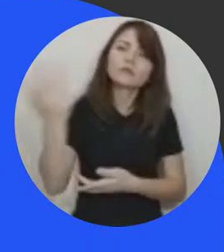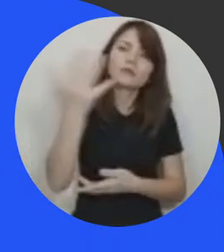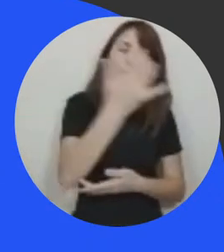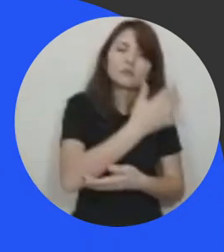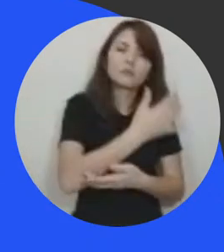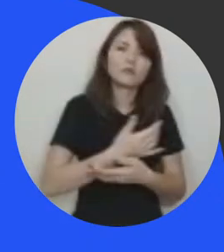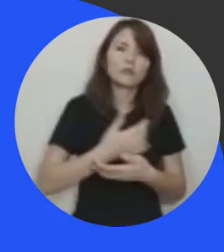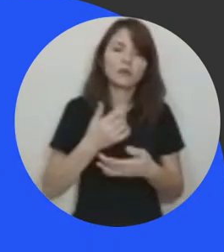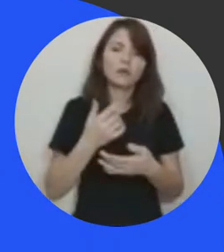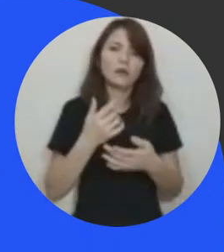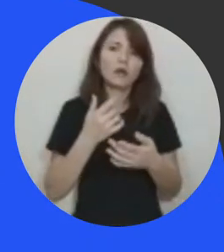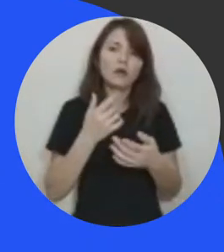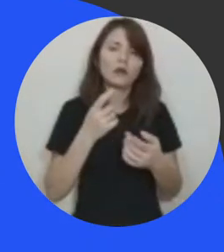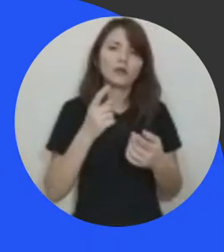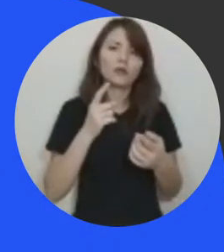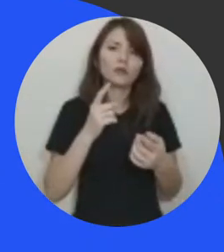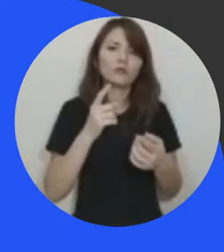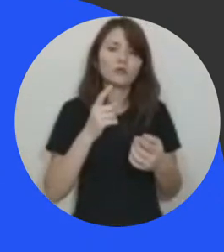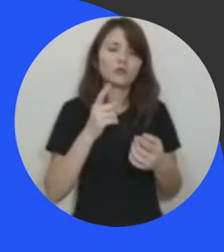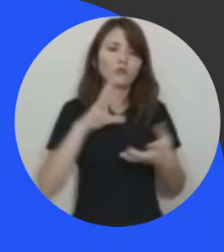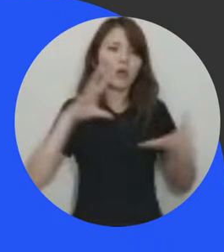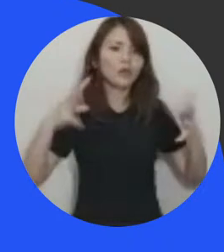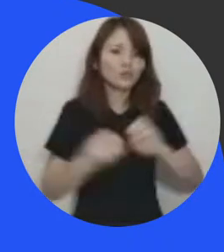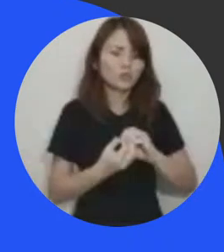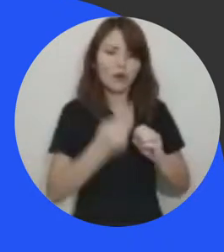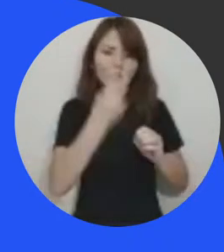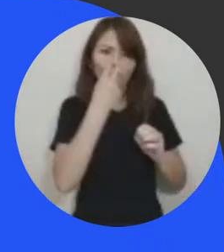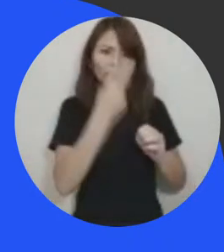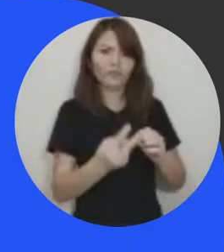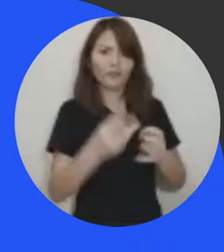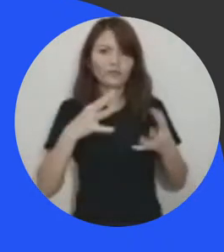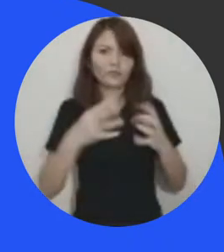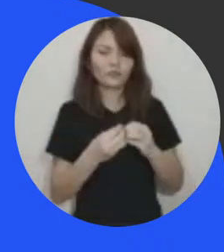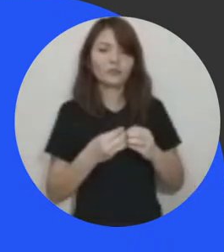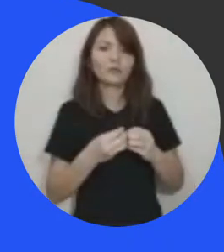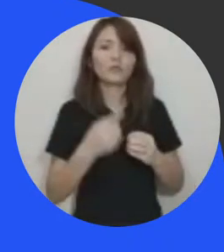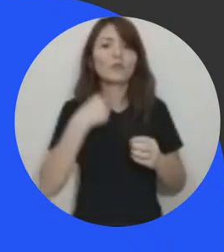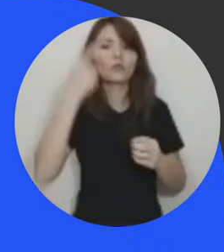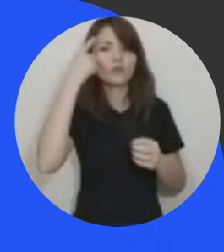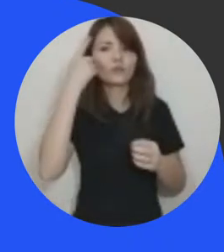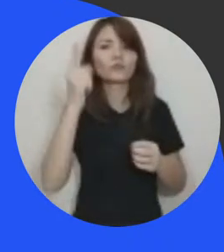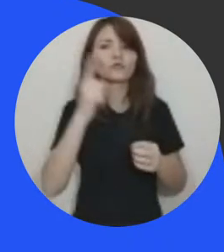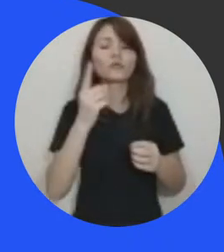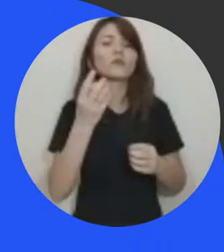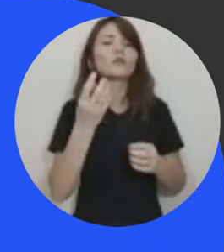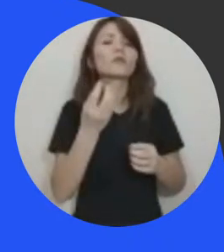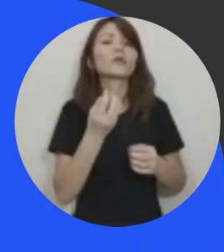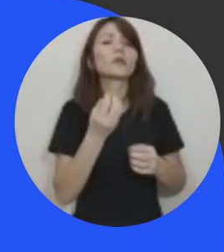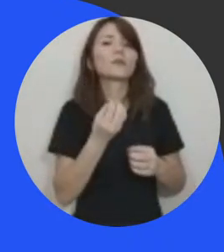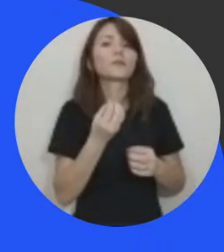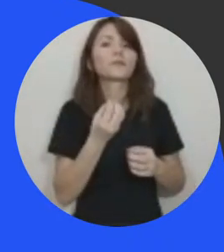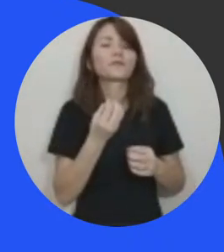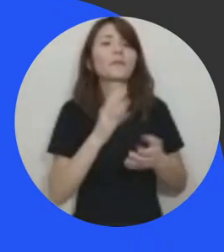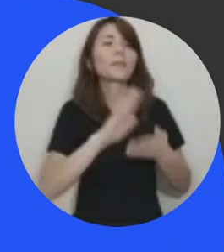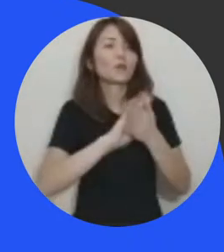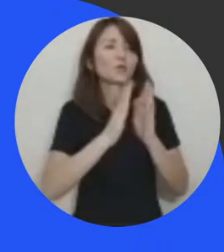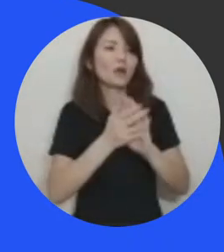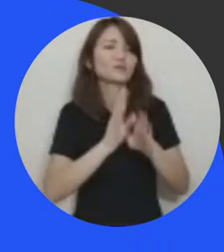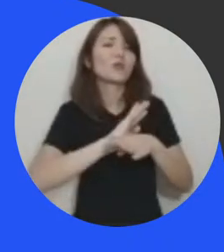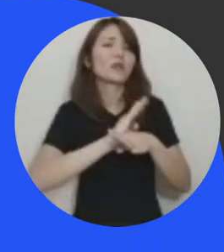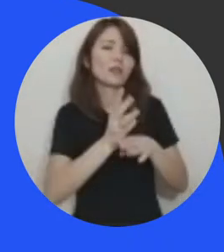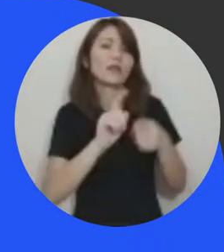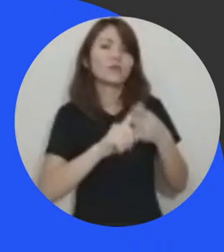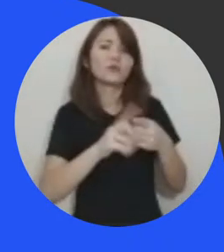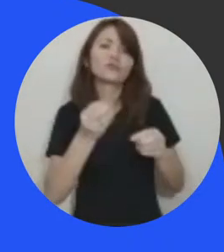results that can be acted on. And I think the thing to emphasize is that SARS-CoV-2 isn't over. And in a lot of places, the pandemic